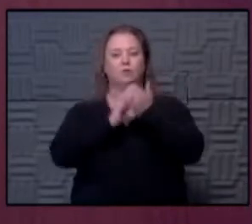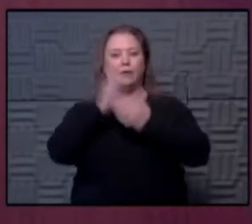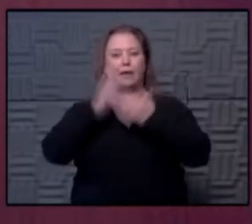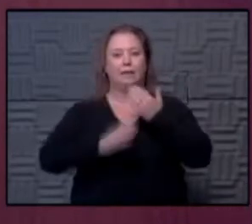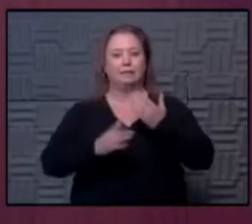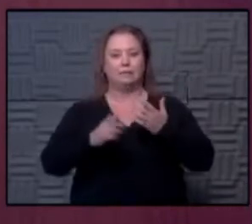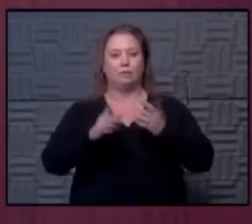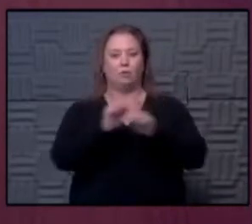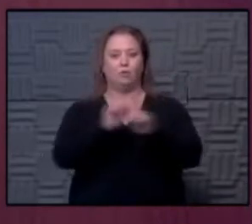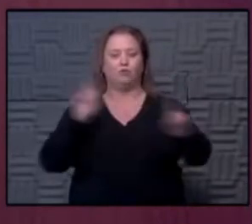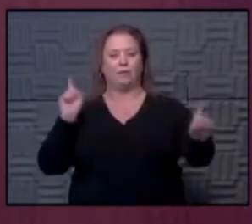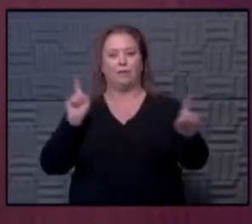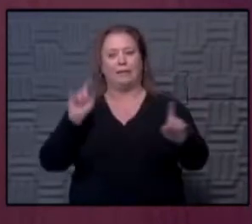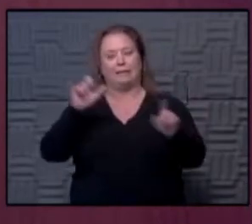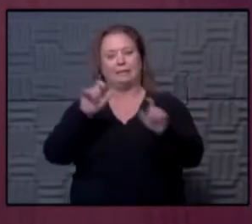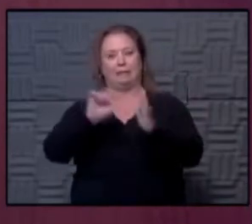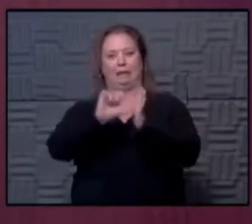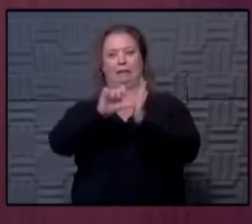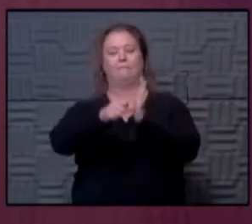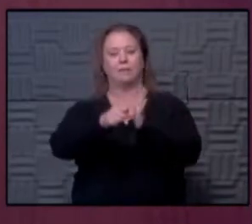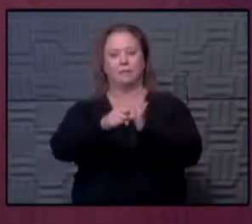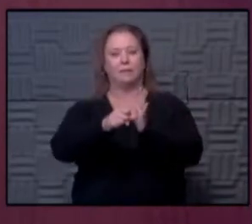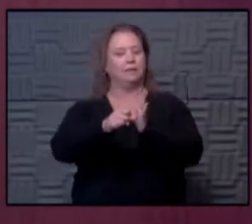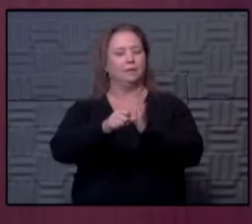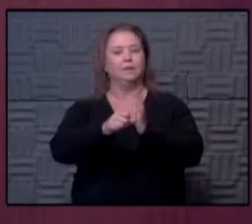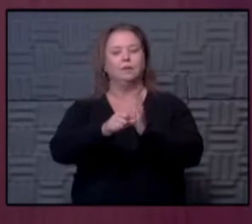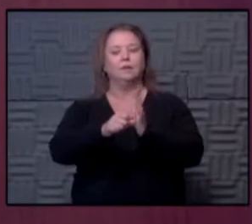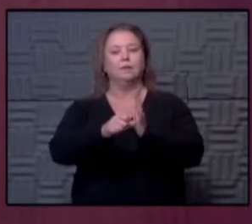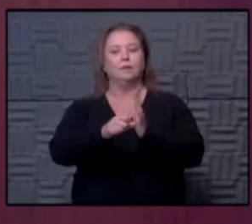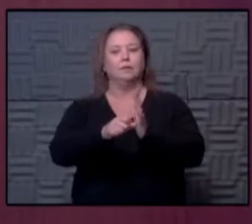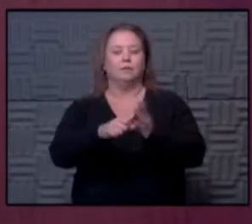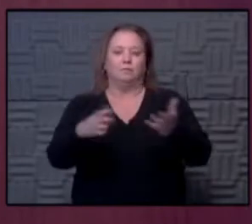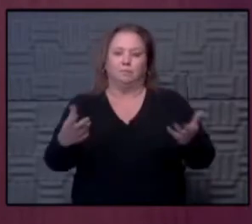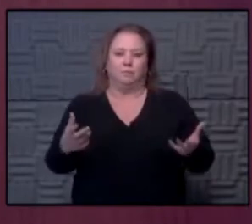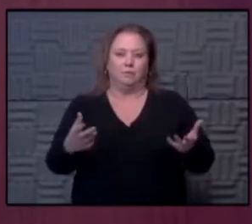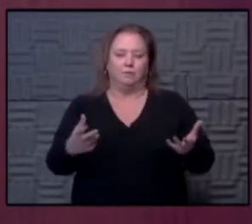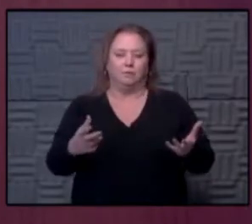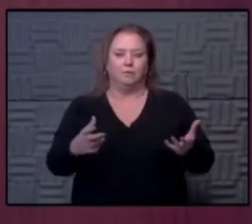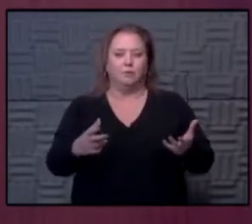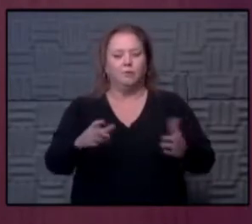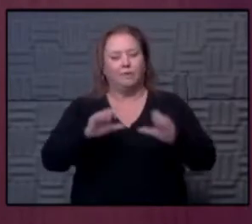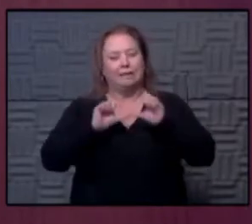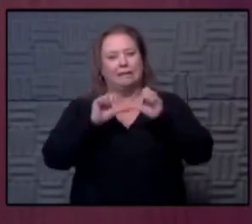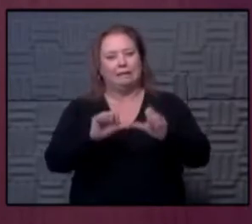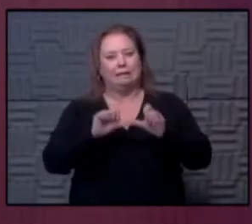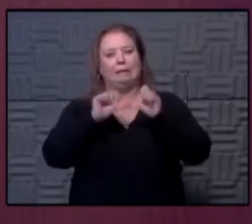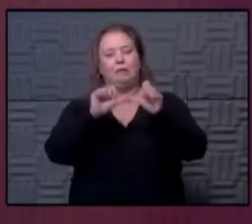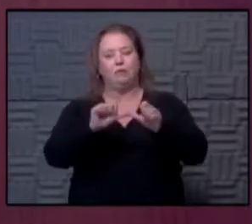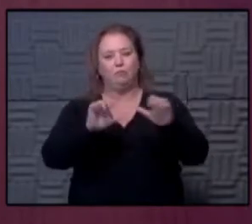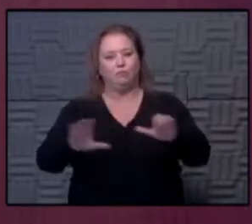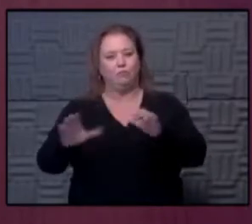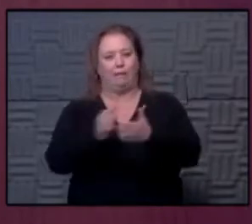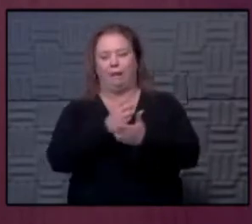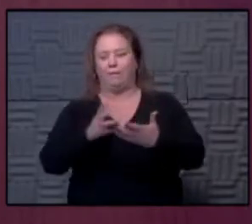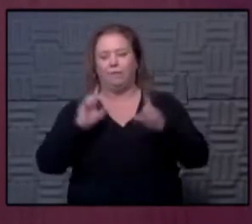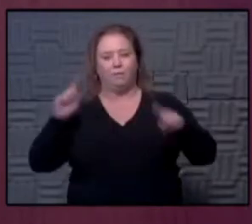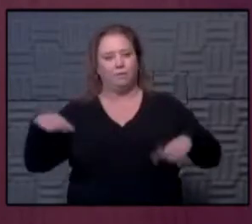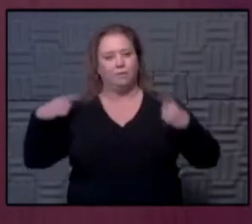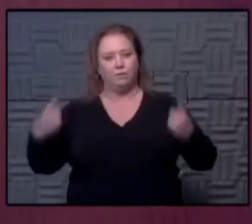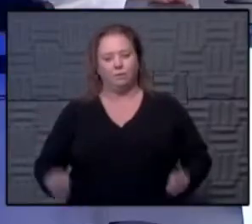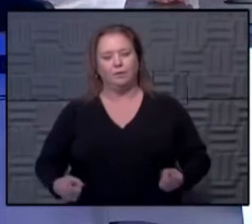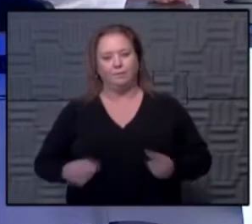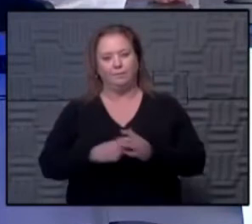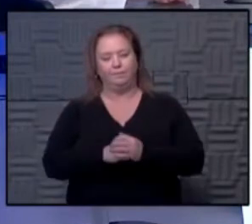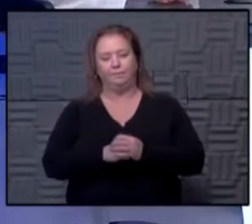with nothing else, I think that is one of the key points. Absolutely. We can't let our guard down in the short term because of the